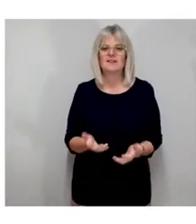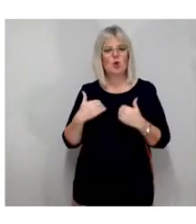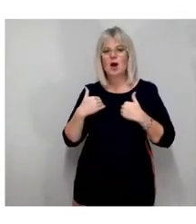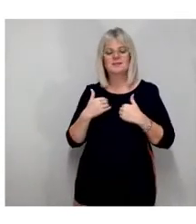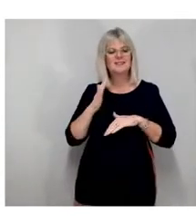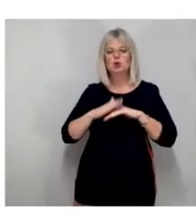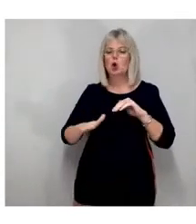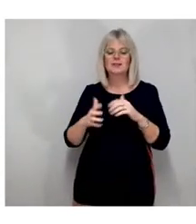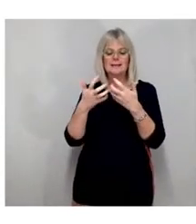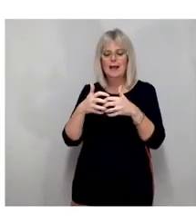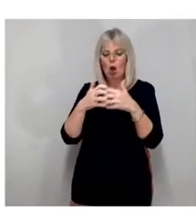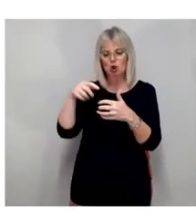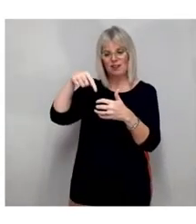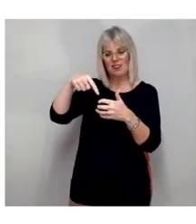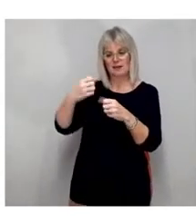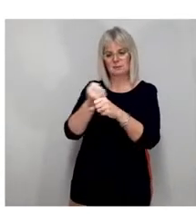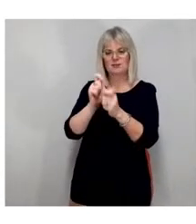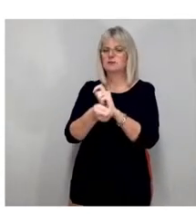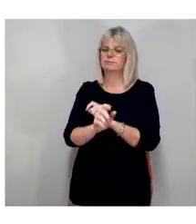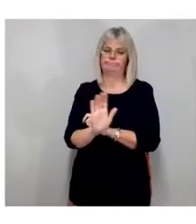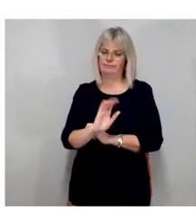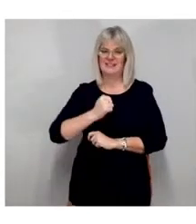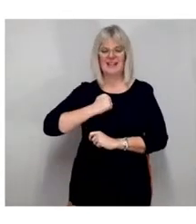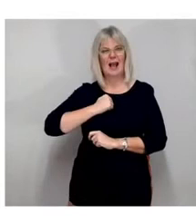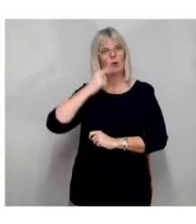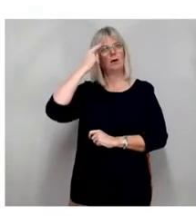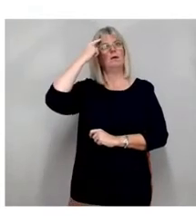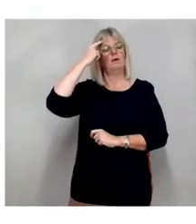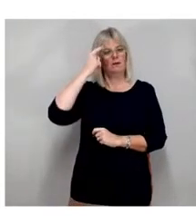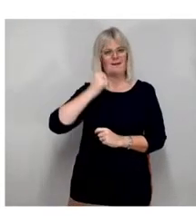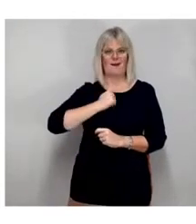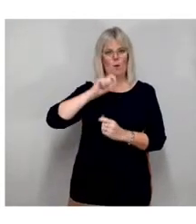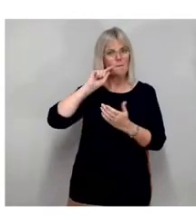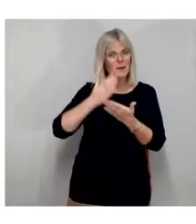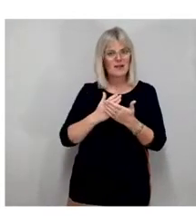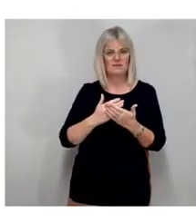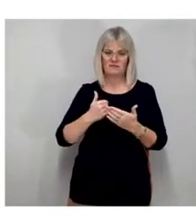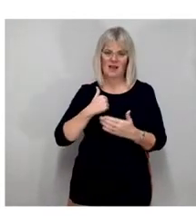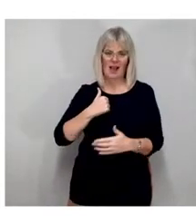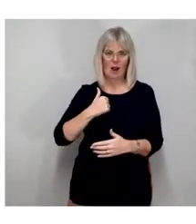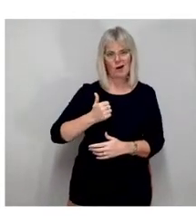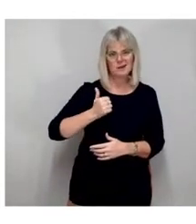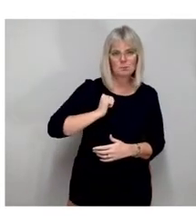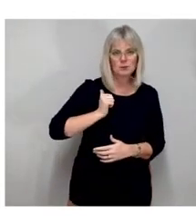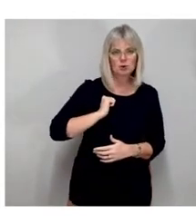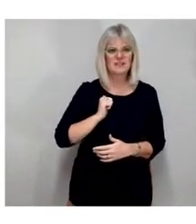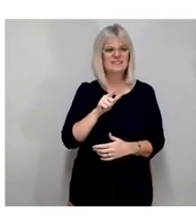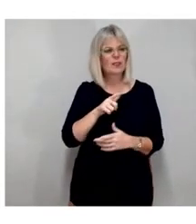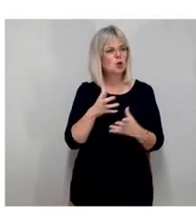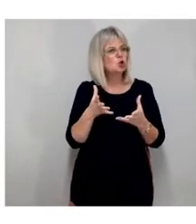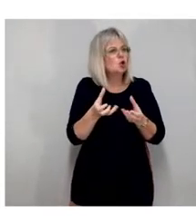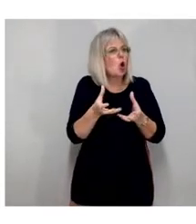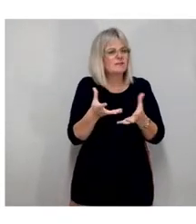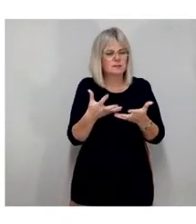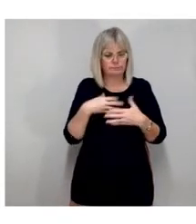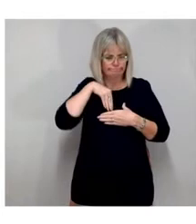our mindset, it's our beliefs, it's our assumptions. And that's all the soft stuff that we have to get right in order to shift